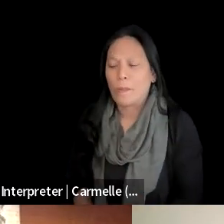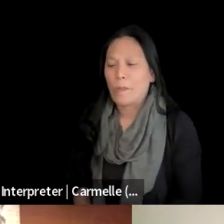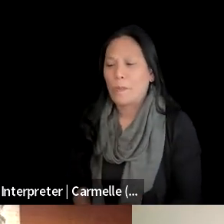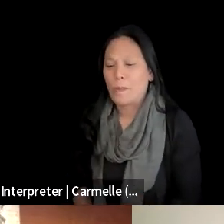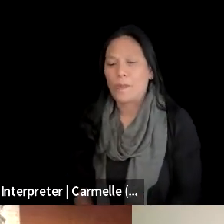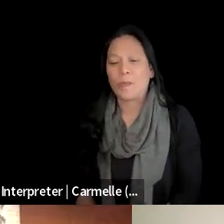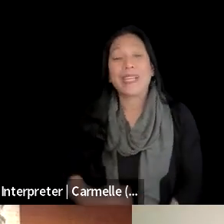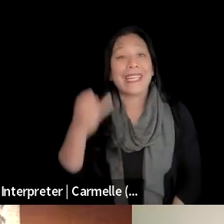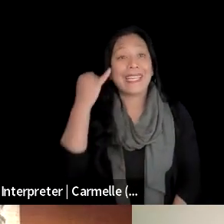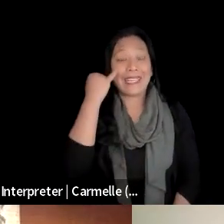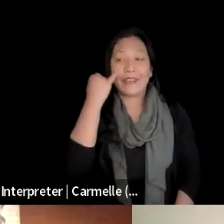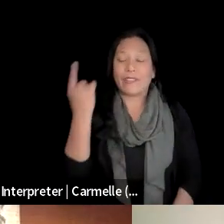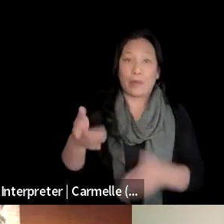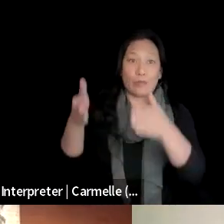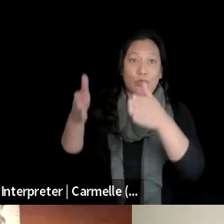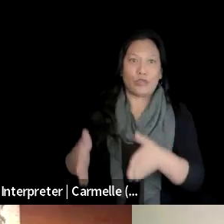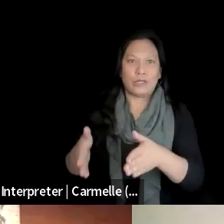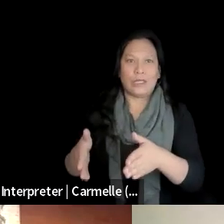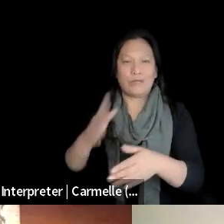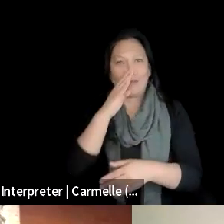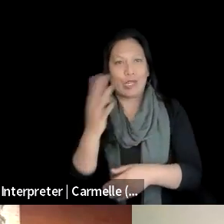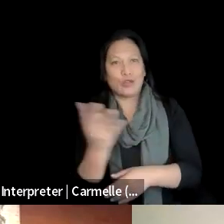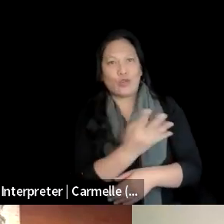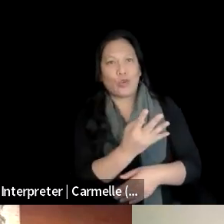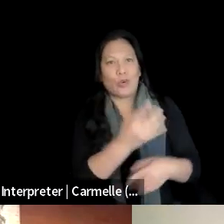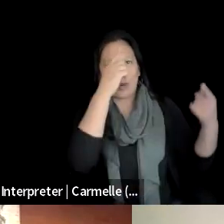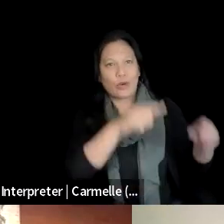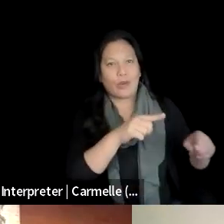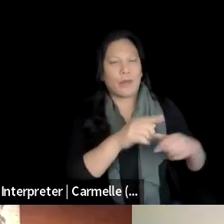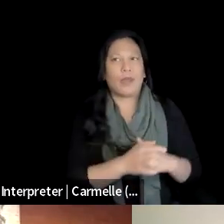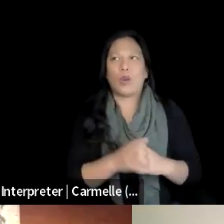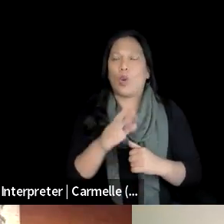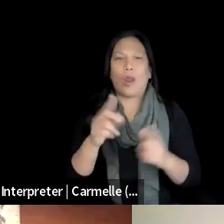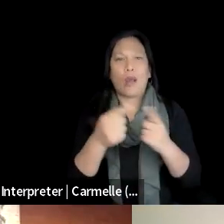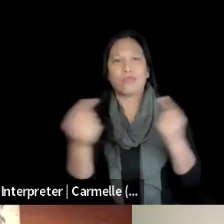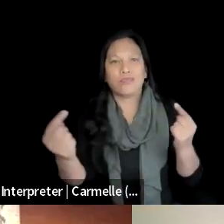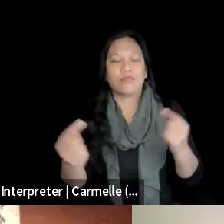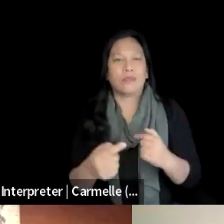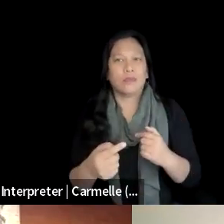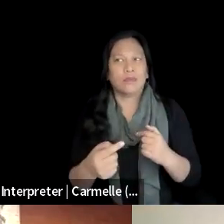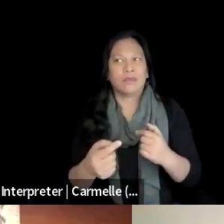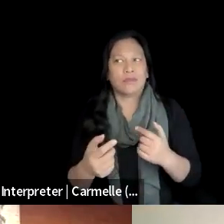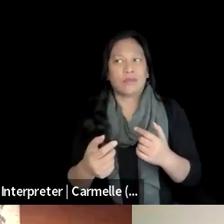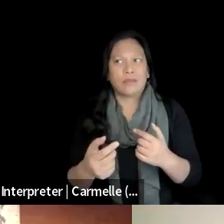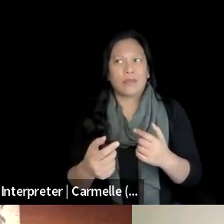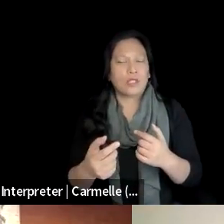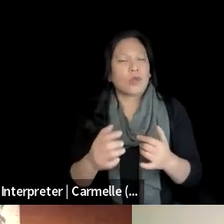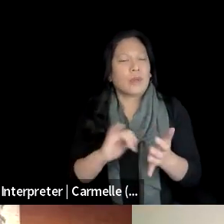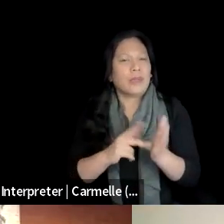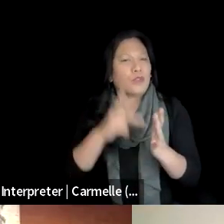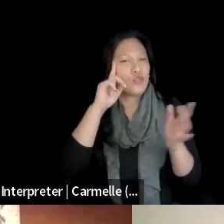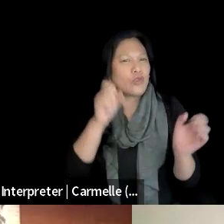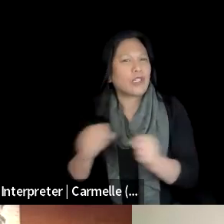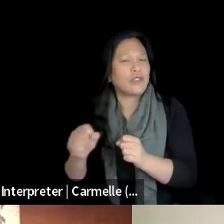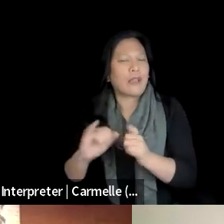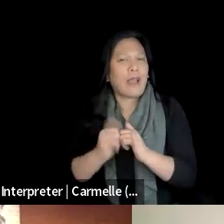someone breaks the agreement, goes against, ignores, or contradicts? So just strategies to handle that moment,